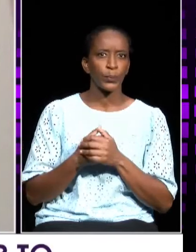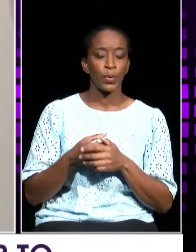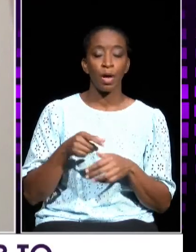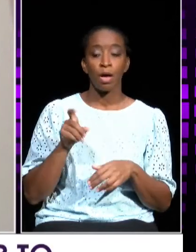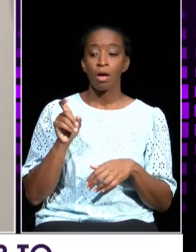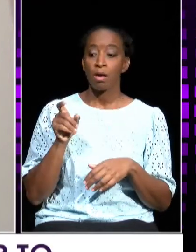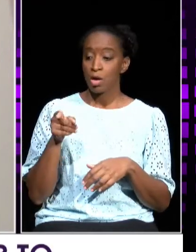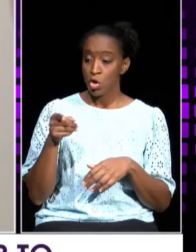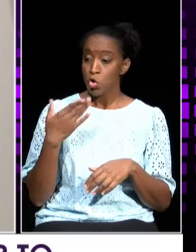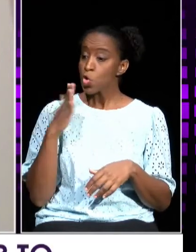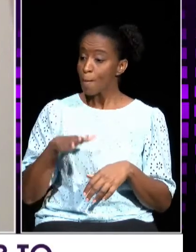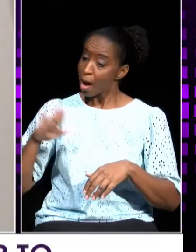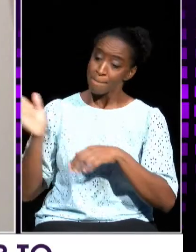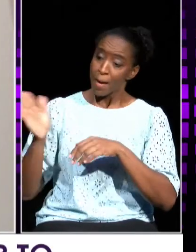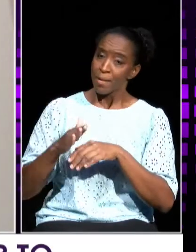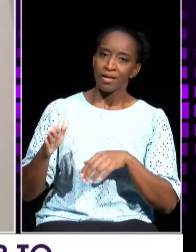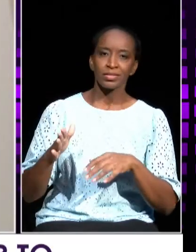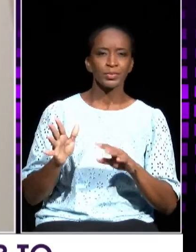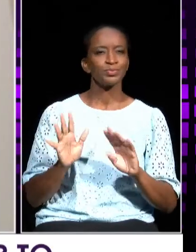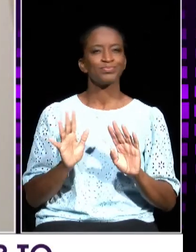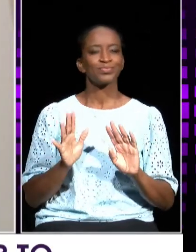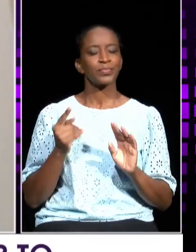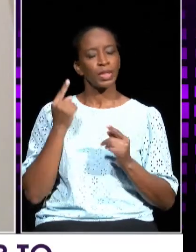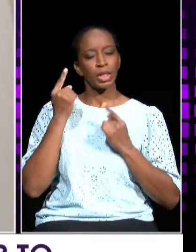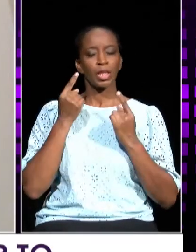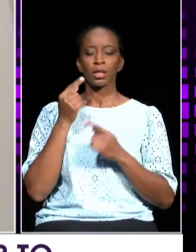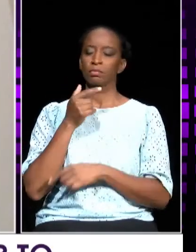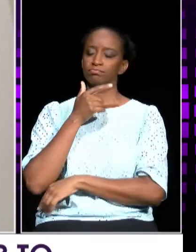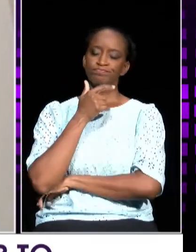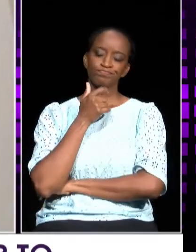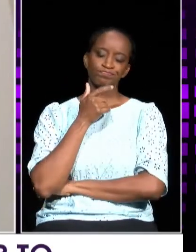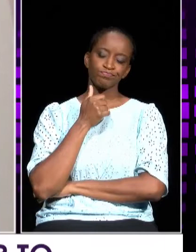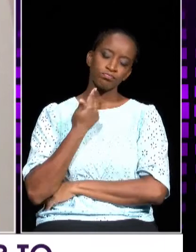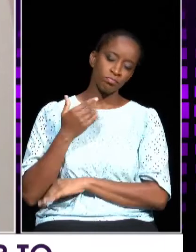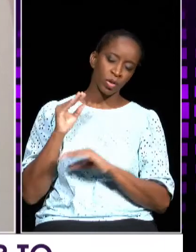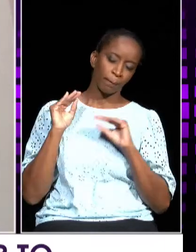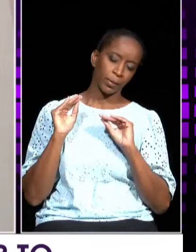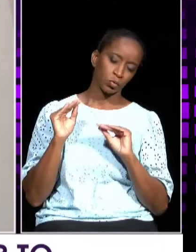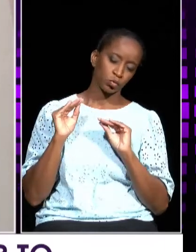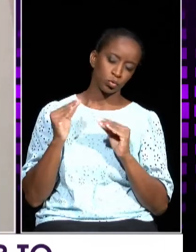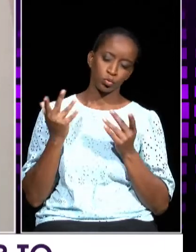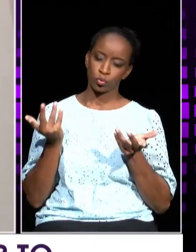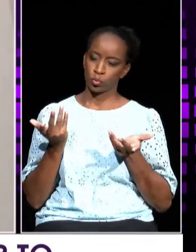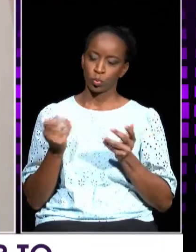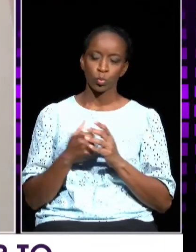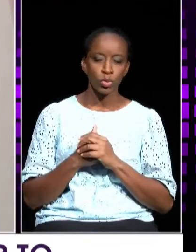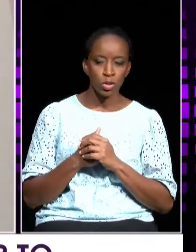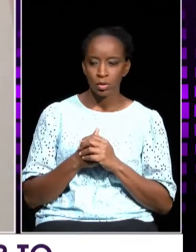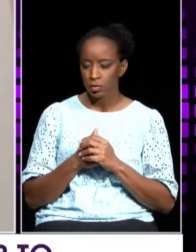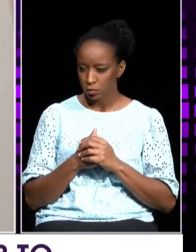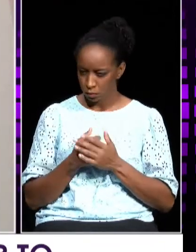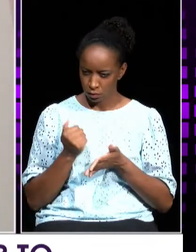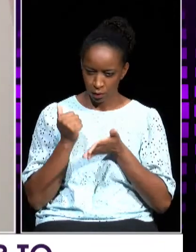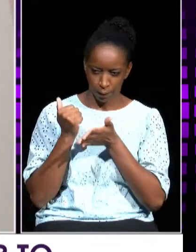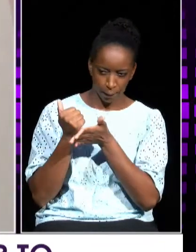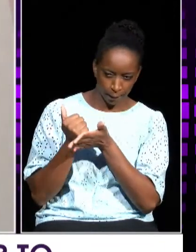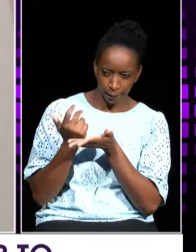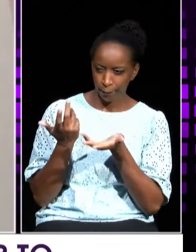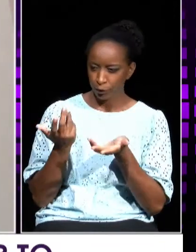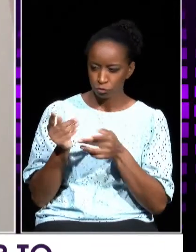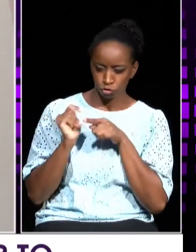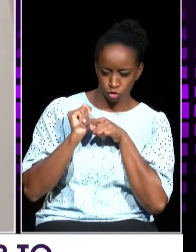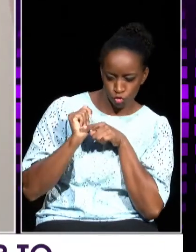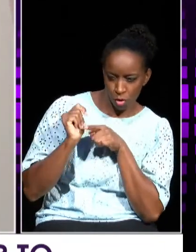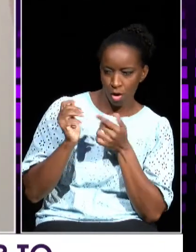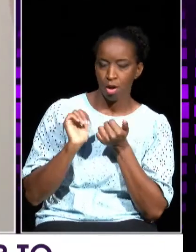first method used for punishment. We have to figure out the other ways in which we